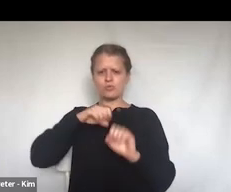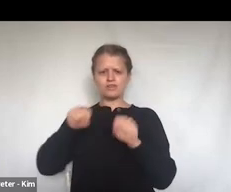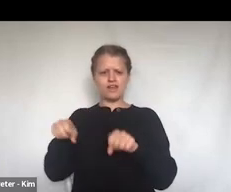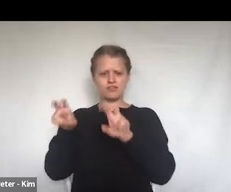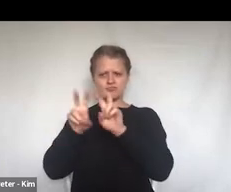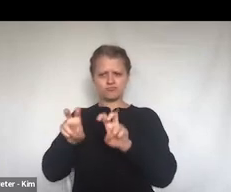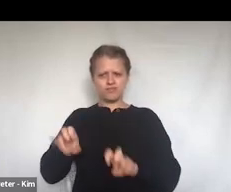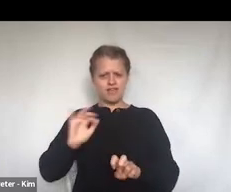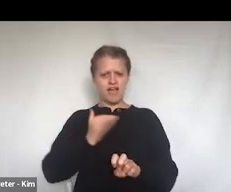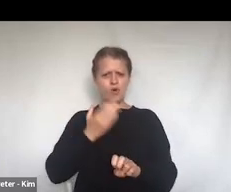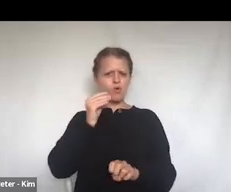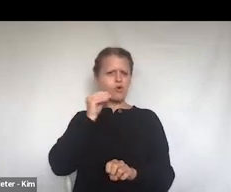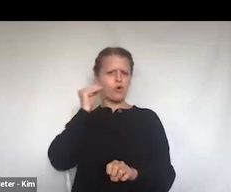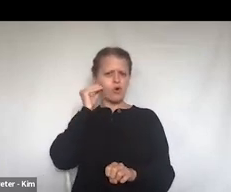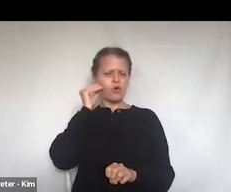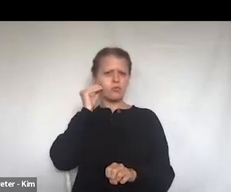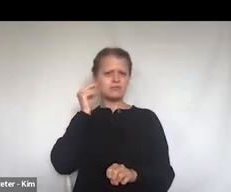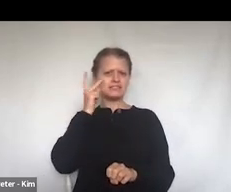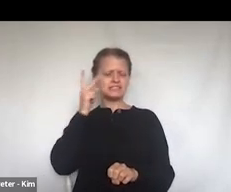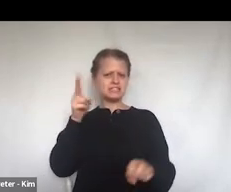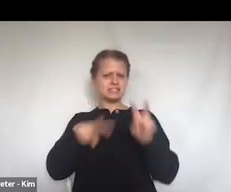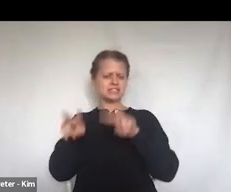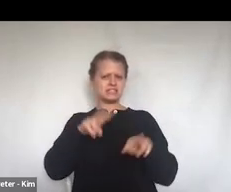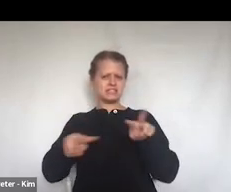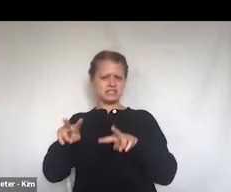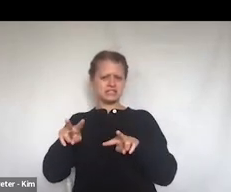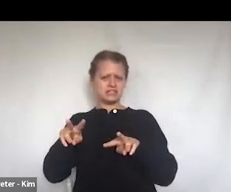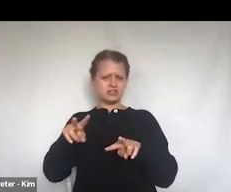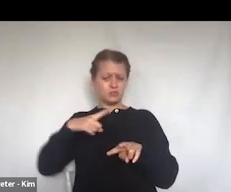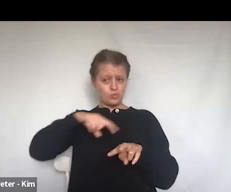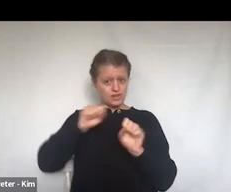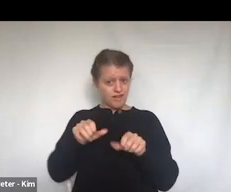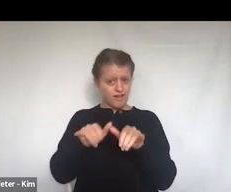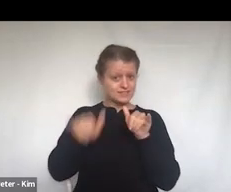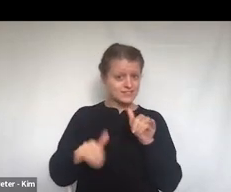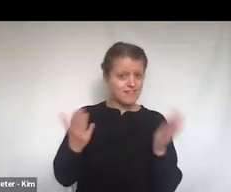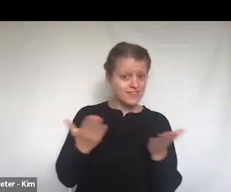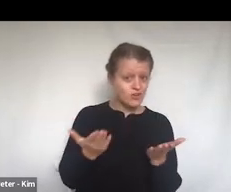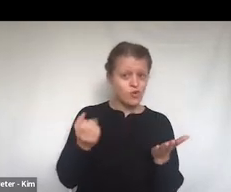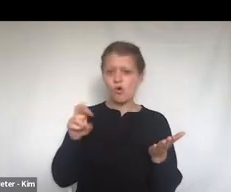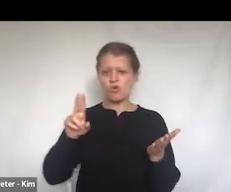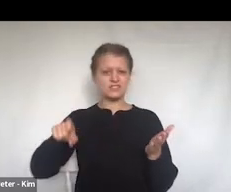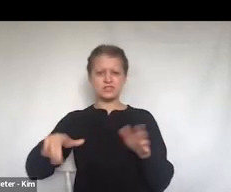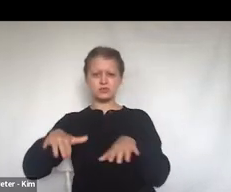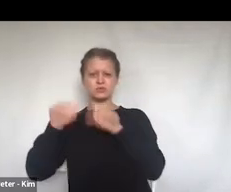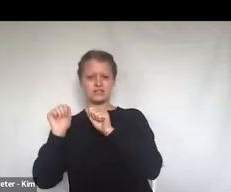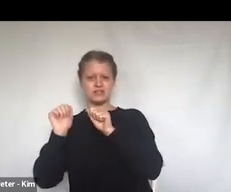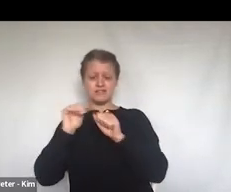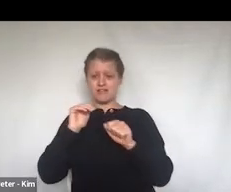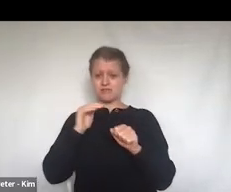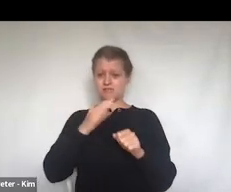our homes and whether or not it makes sense that if we're in a heat warning or an extreme